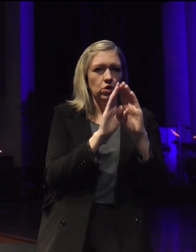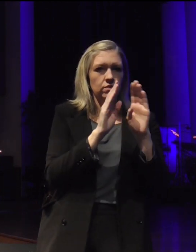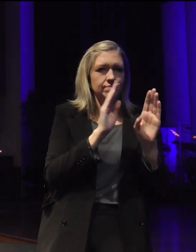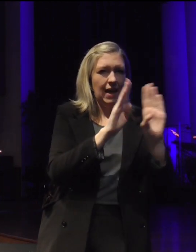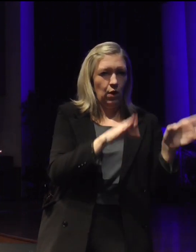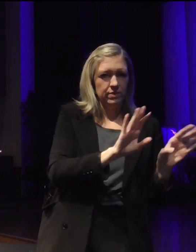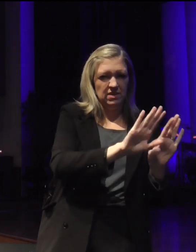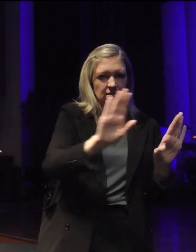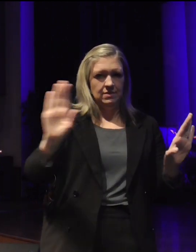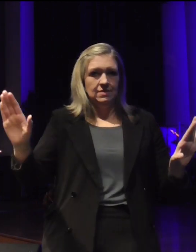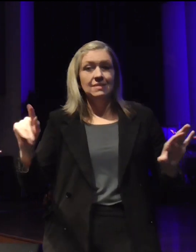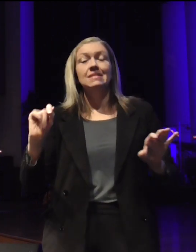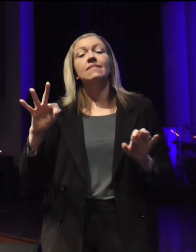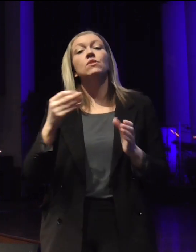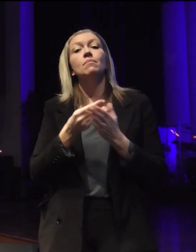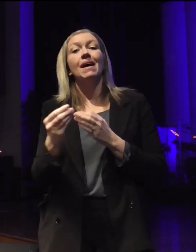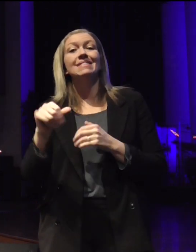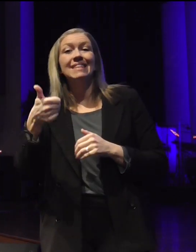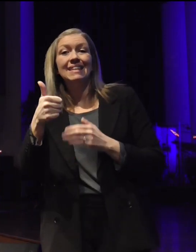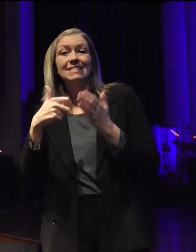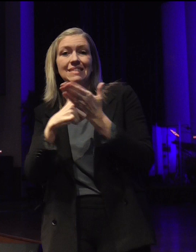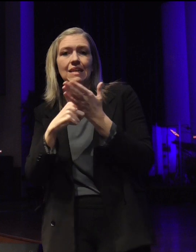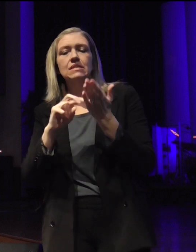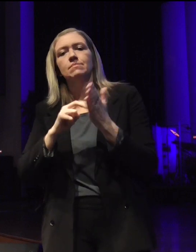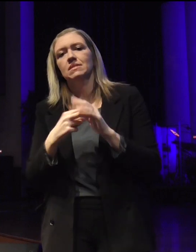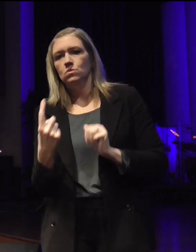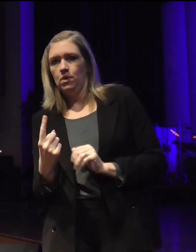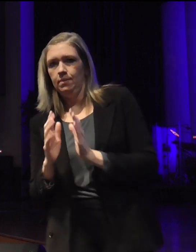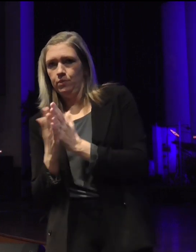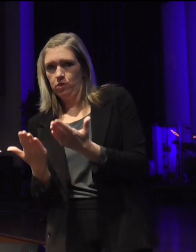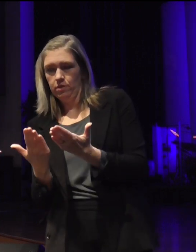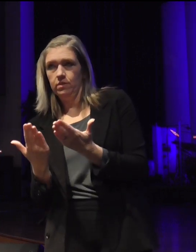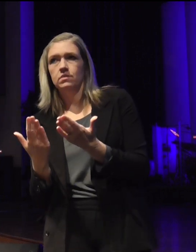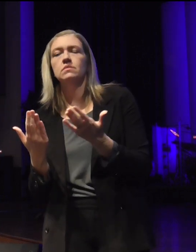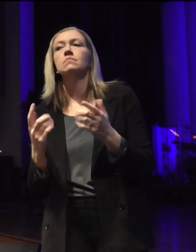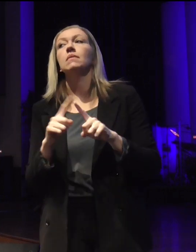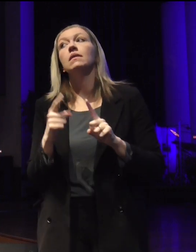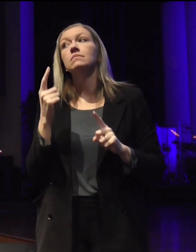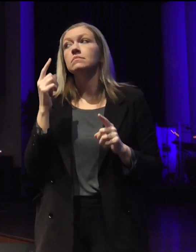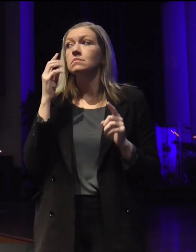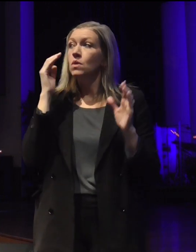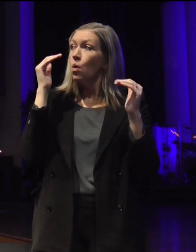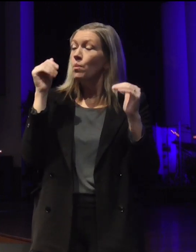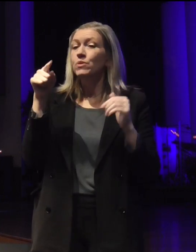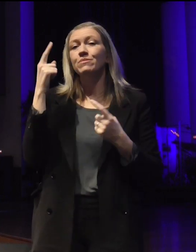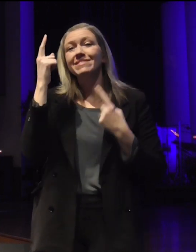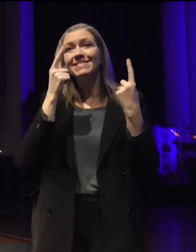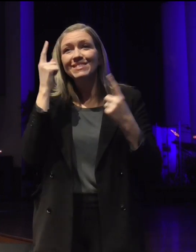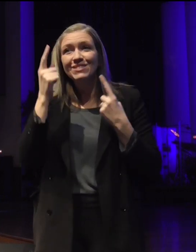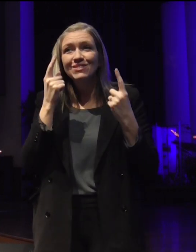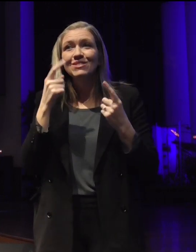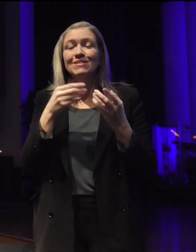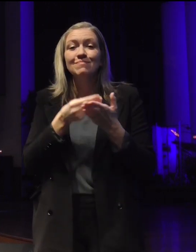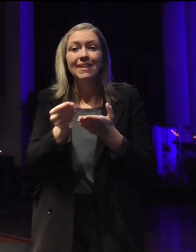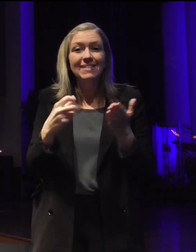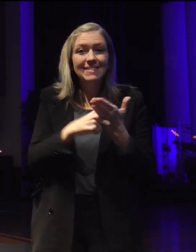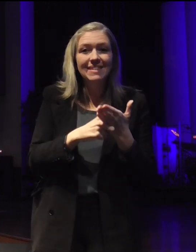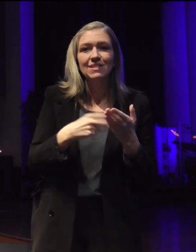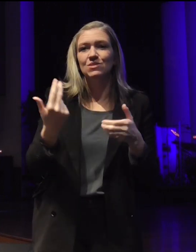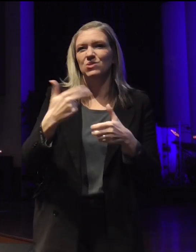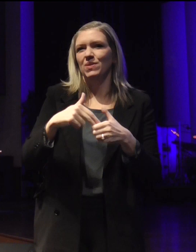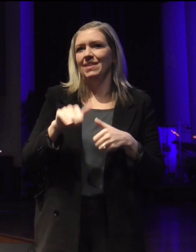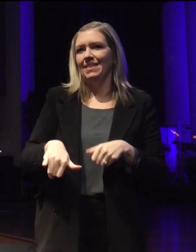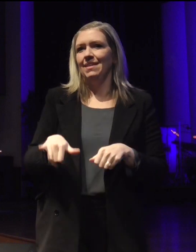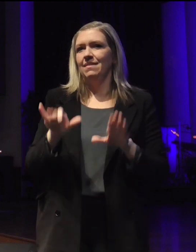10 tickets, one book please, so that we can spread the book around, but we hope that you will consider doing that today and joining us for that wonderful